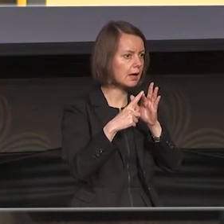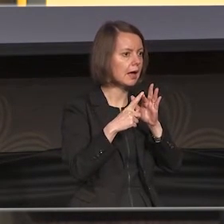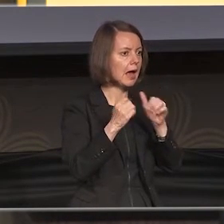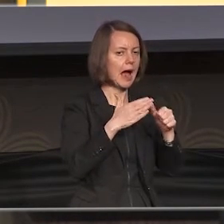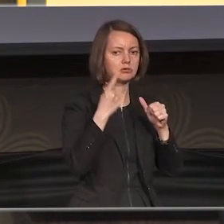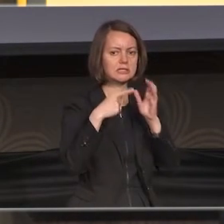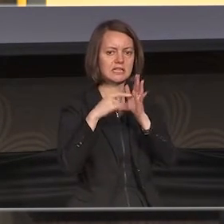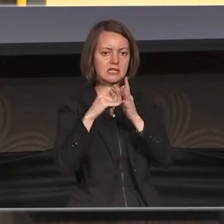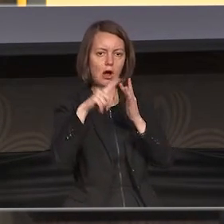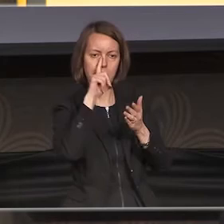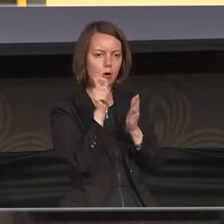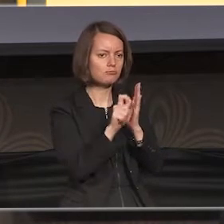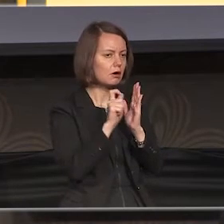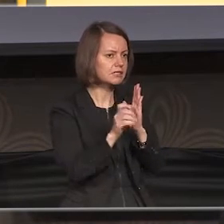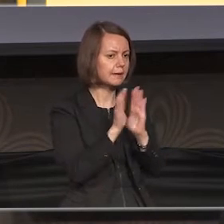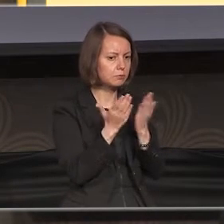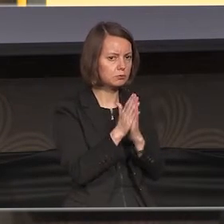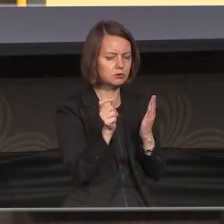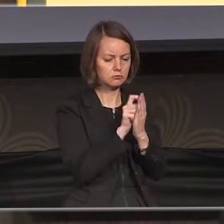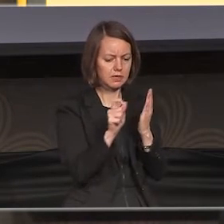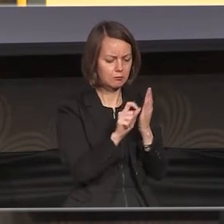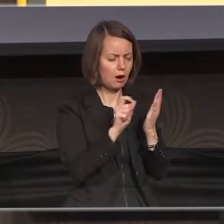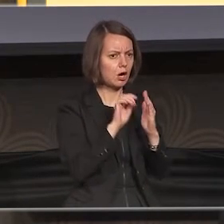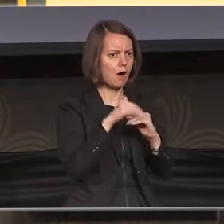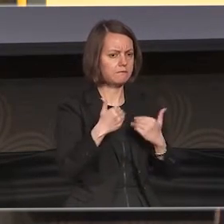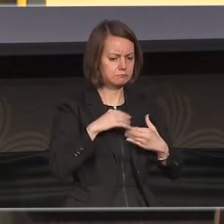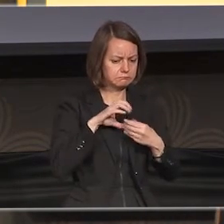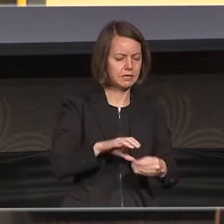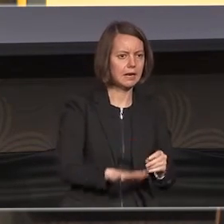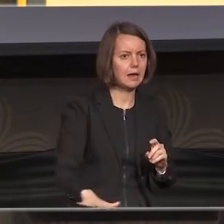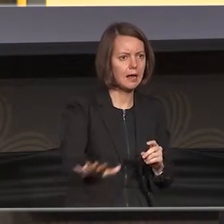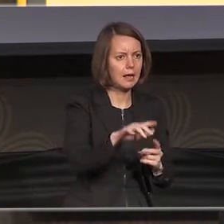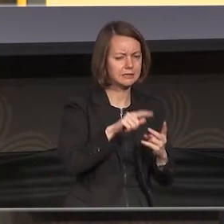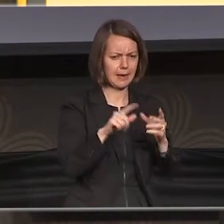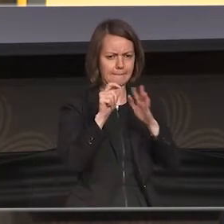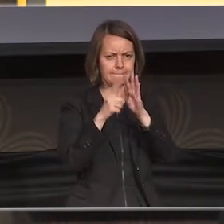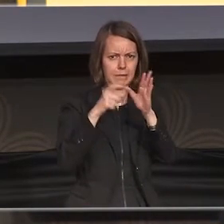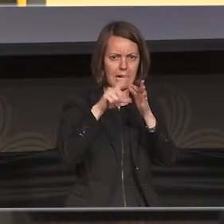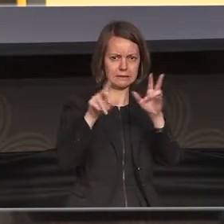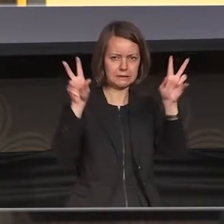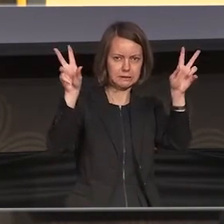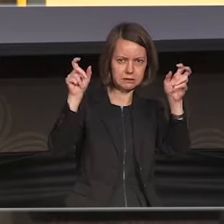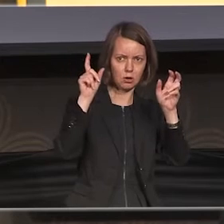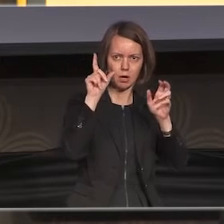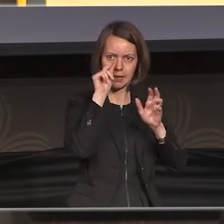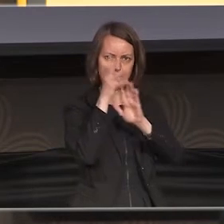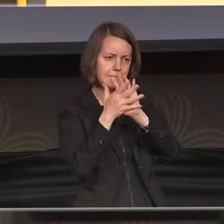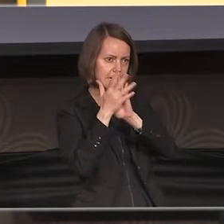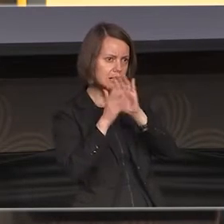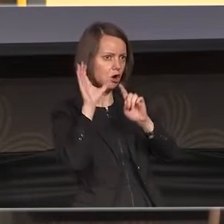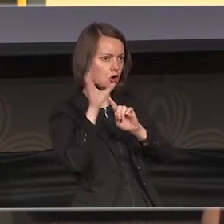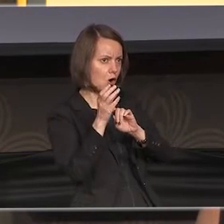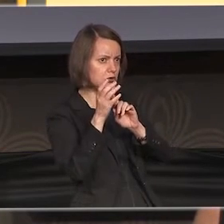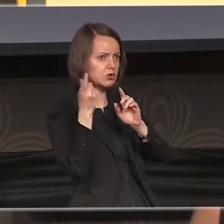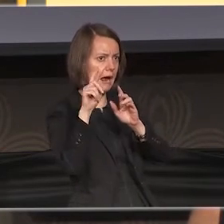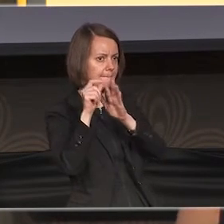producing around what it means, what connection to country and what place means to us as First Nations writers. But I